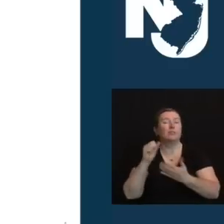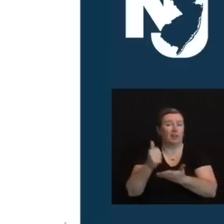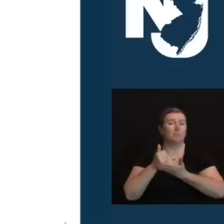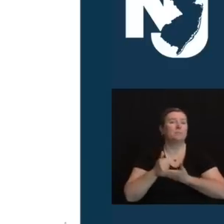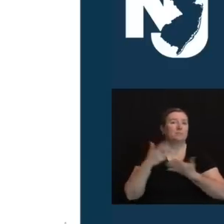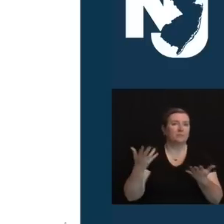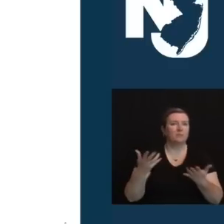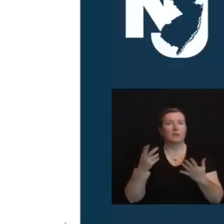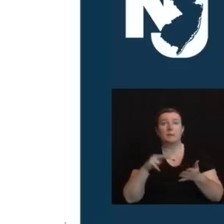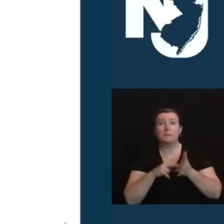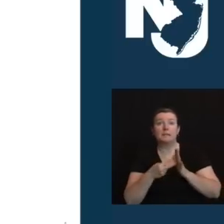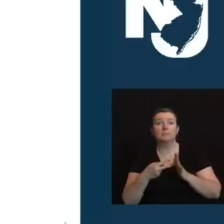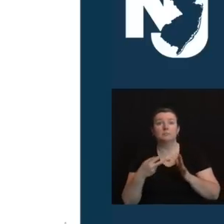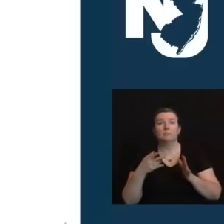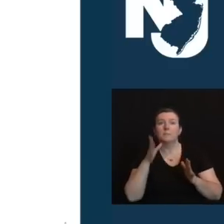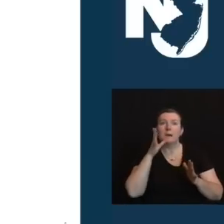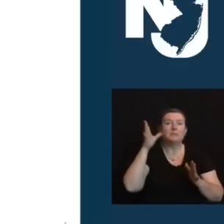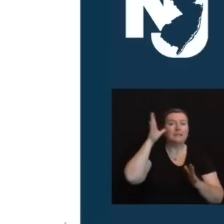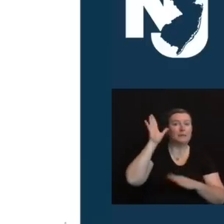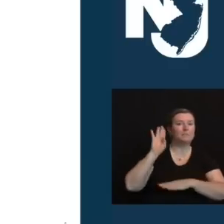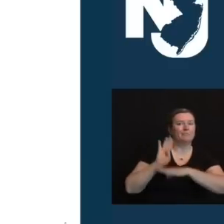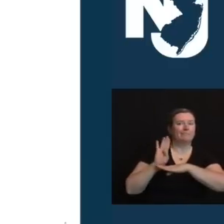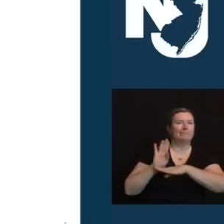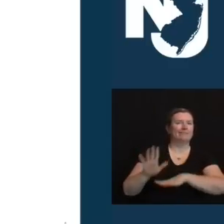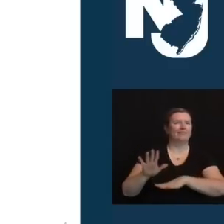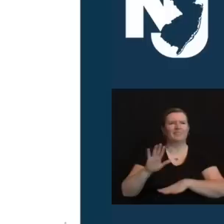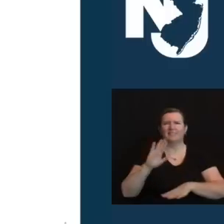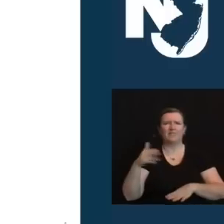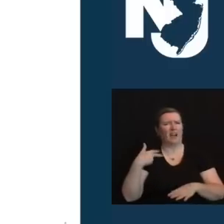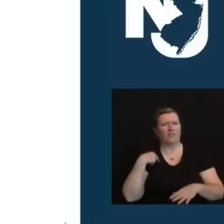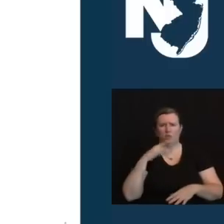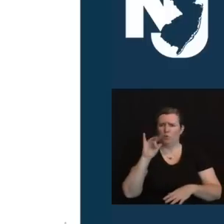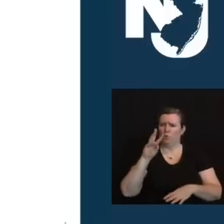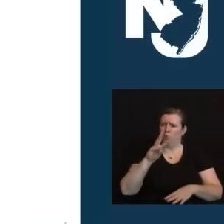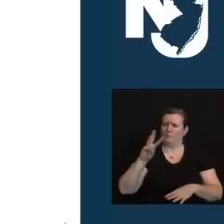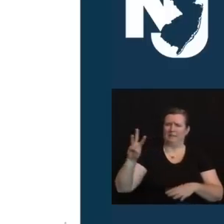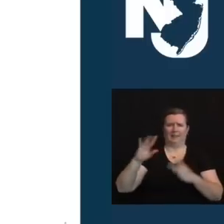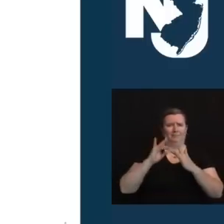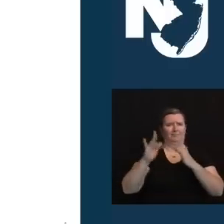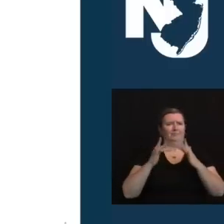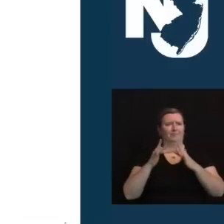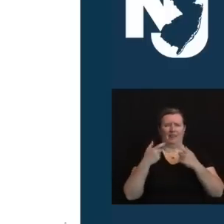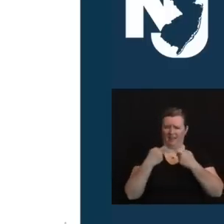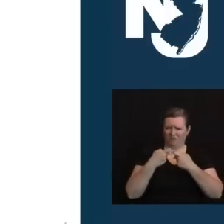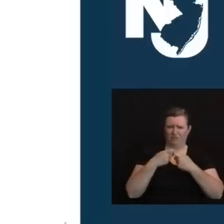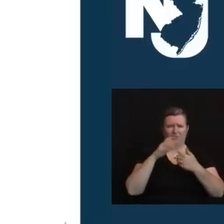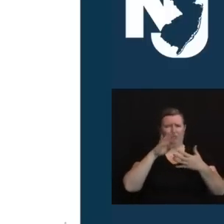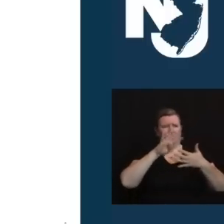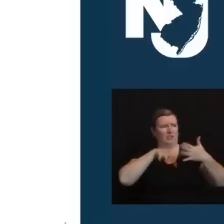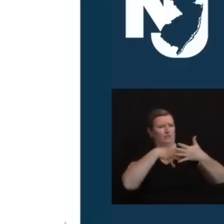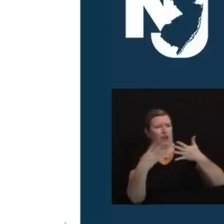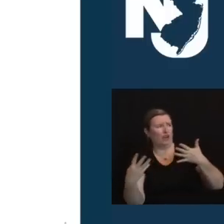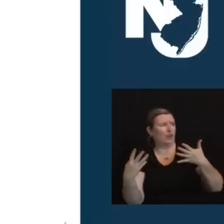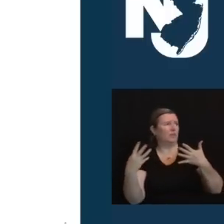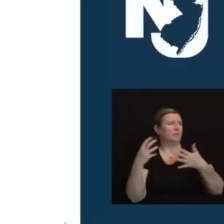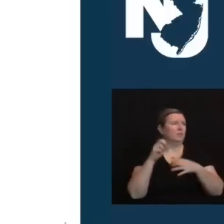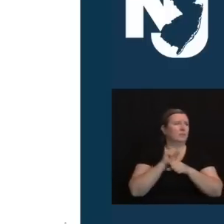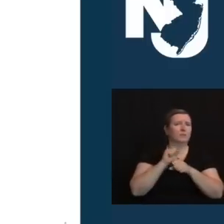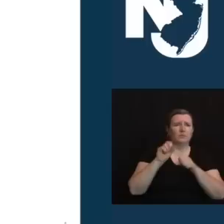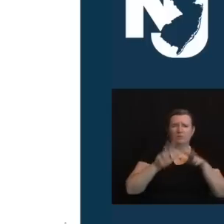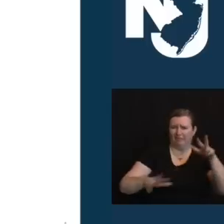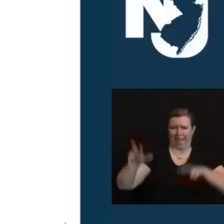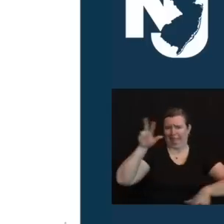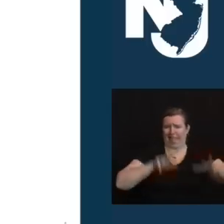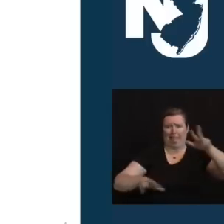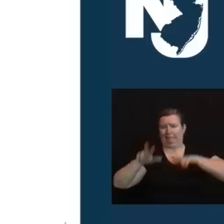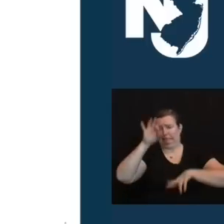and pop operations that maybe never got around to building a website or never figured out how to do electronic scheduling for their workers or